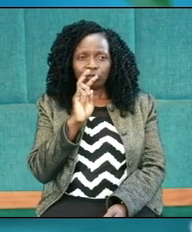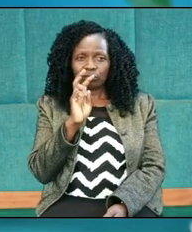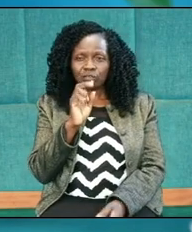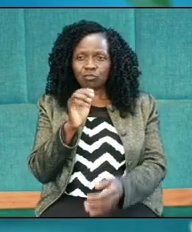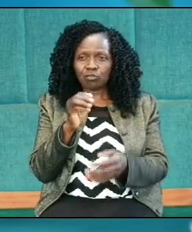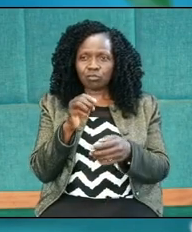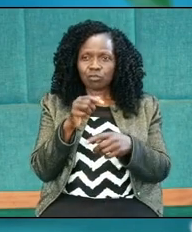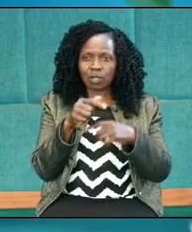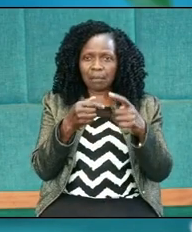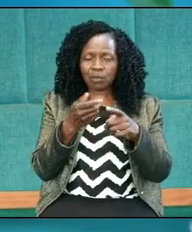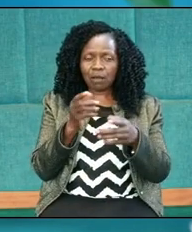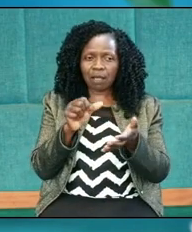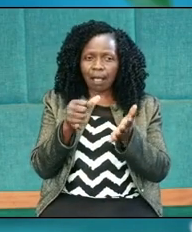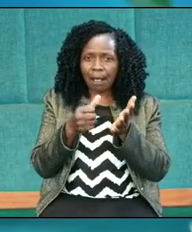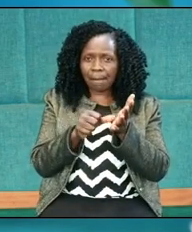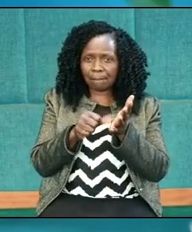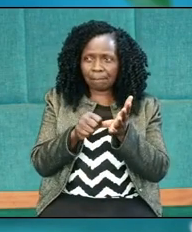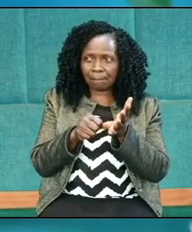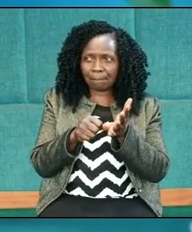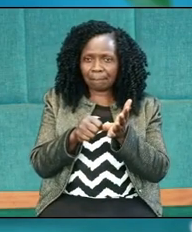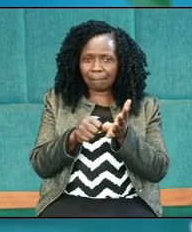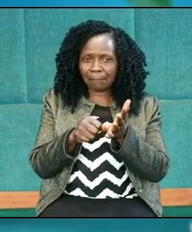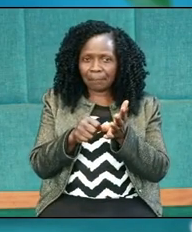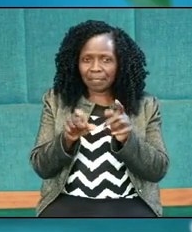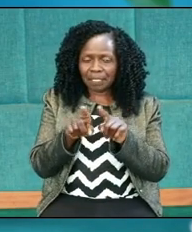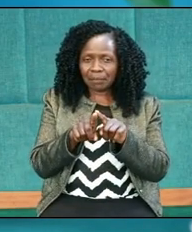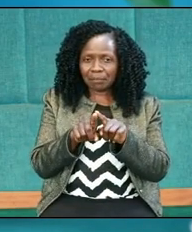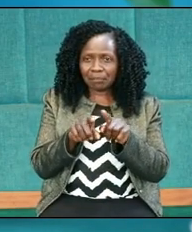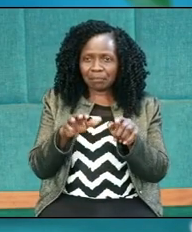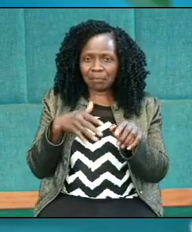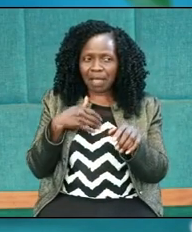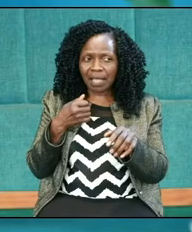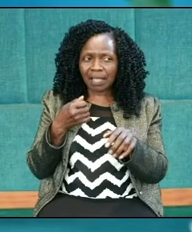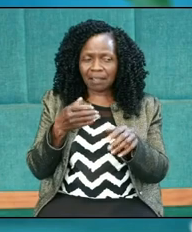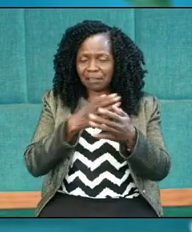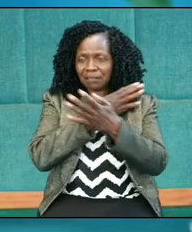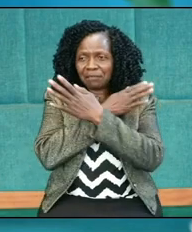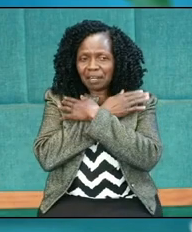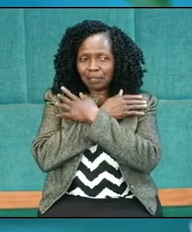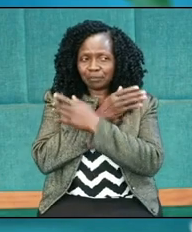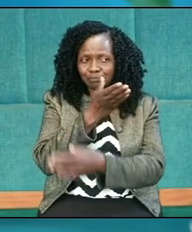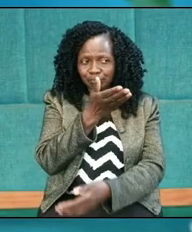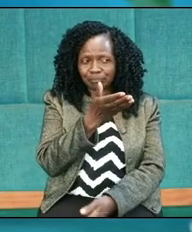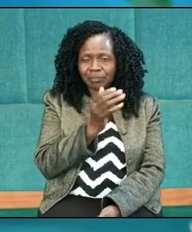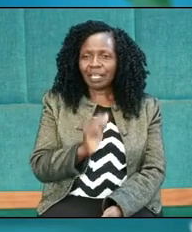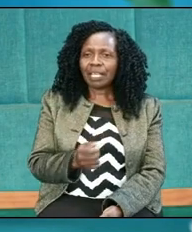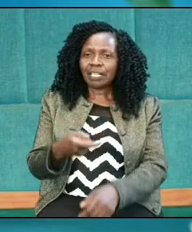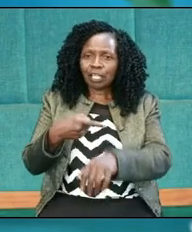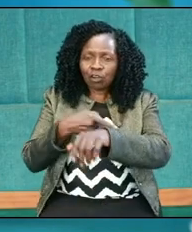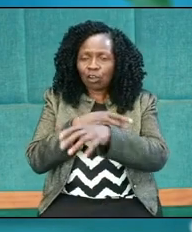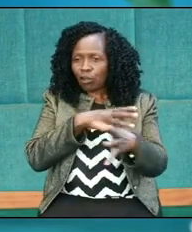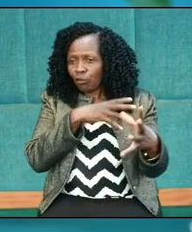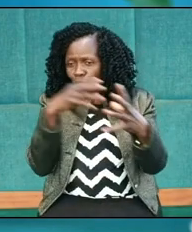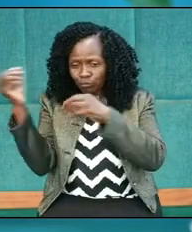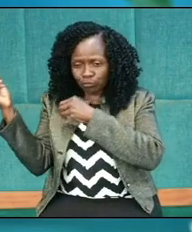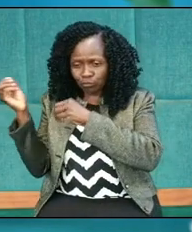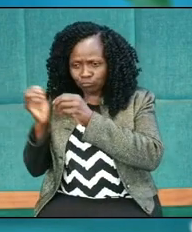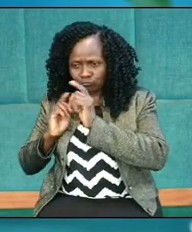you come and you have a problem, Agun, like my friend who I just met, you know, the doctor would go straight to the